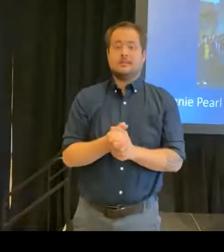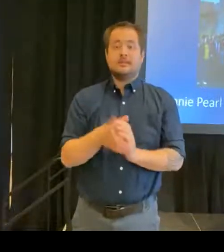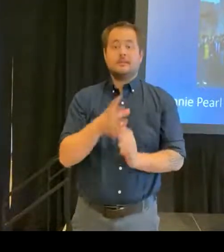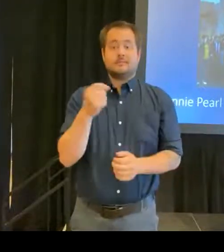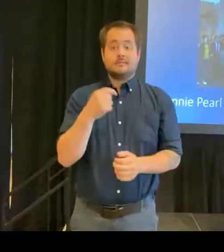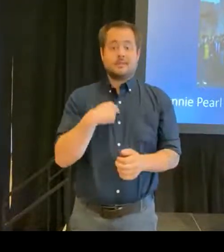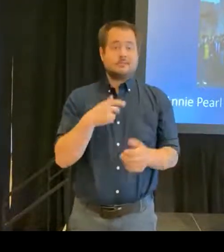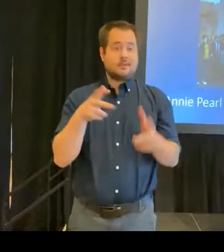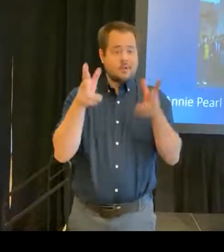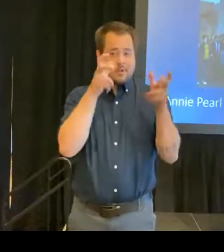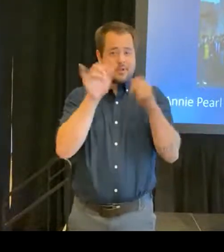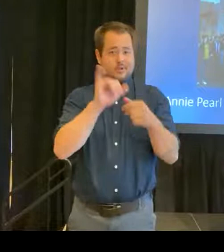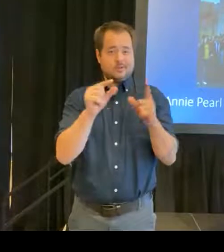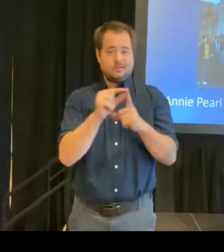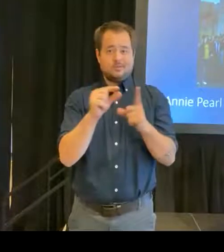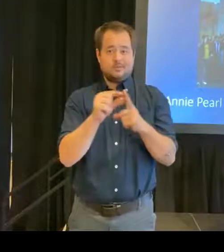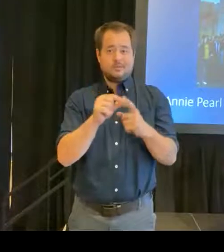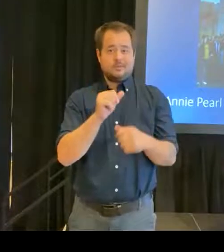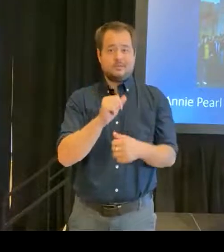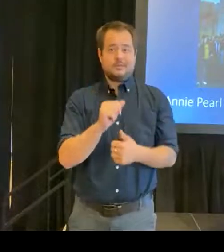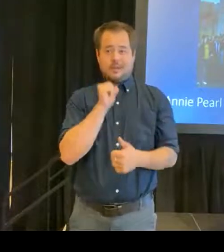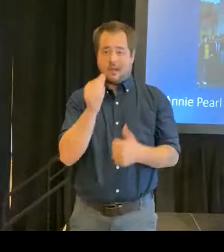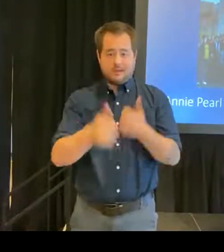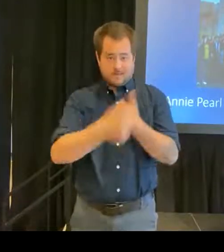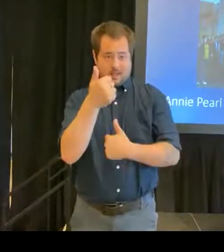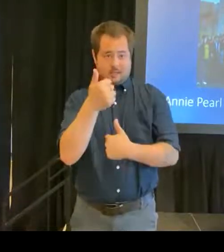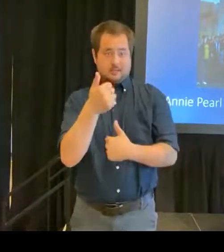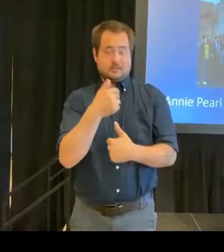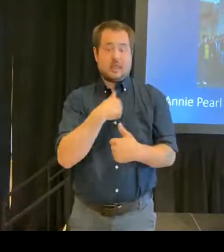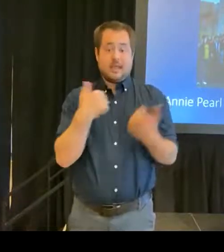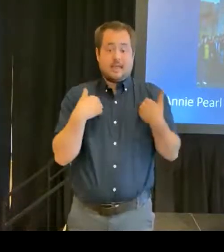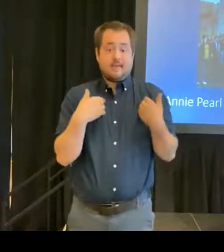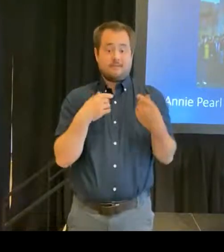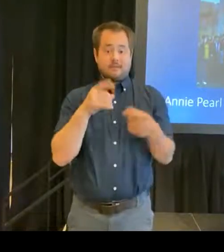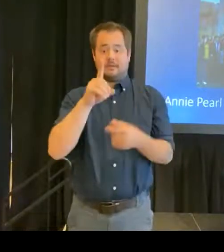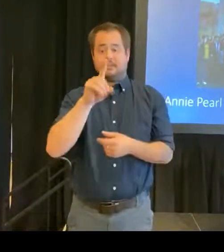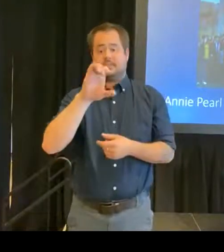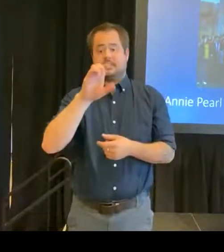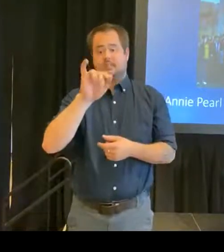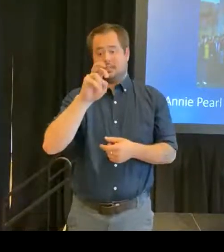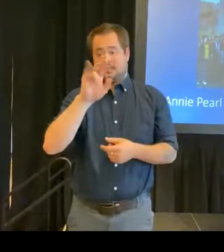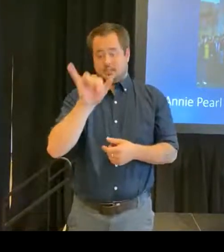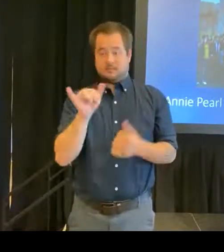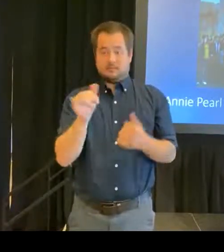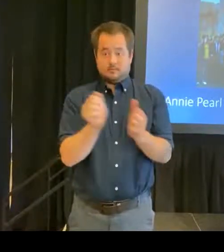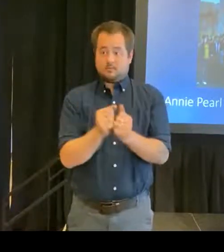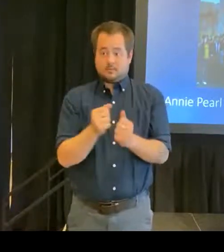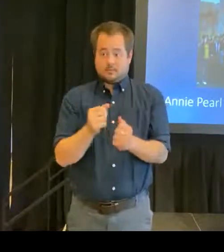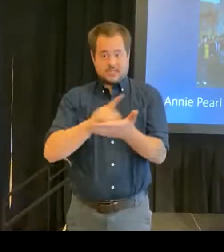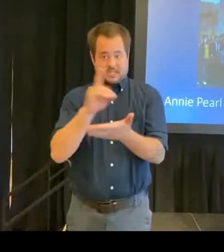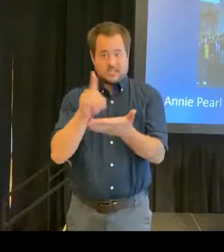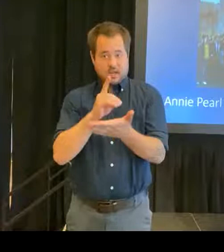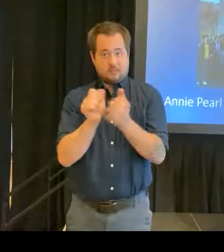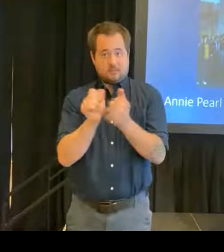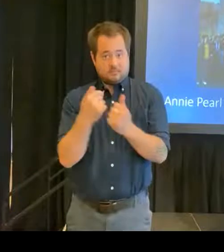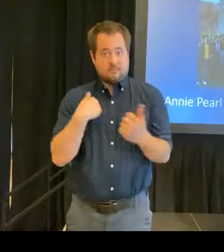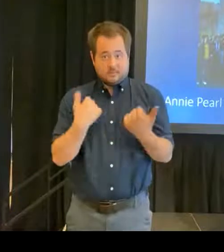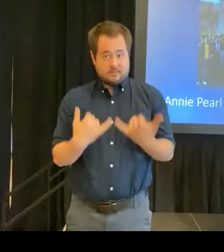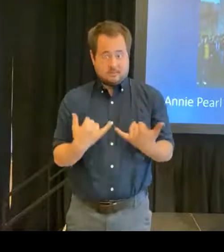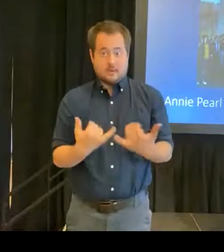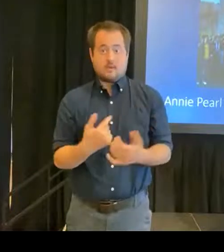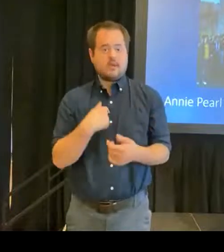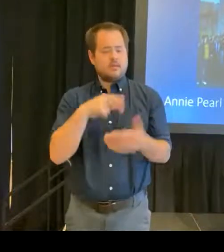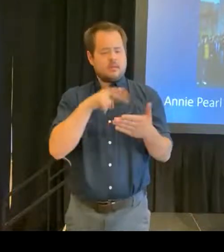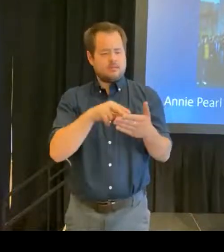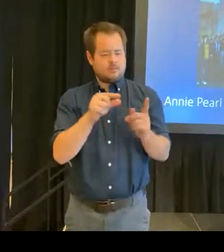and looked it up in the dictionary. I have a dictionary with me now. I looked it up in the dictionary, the word